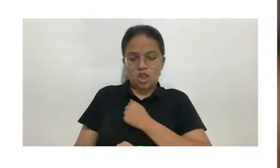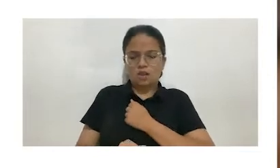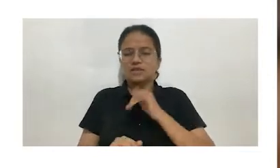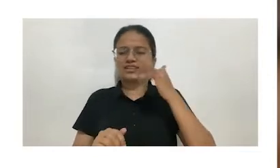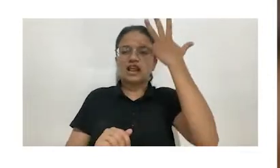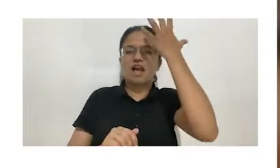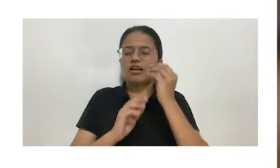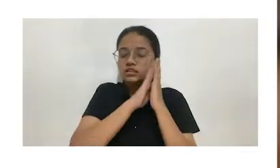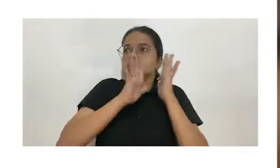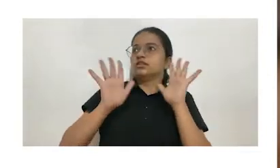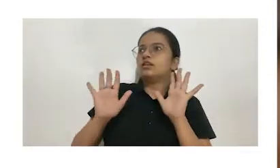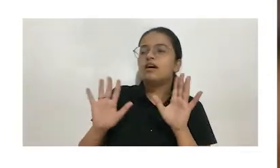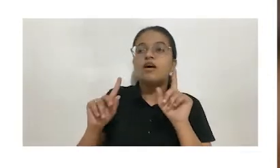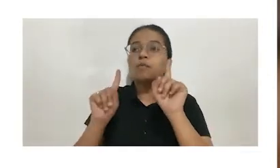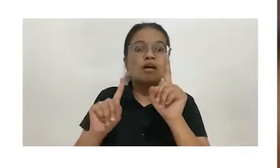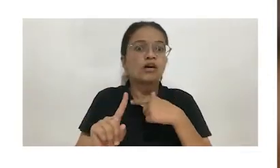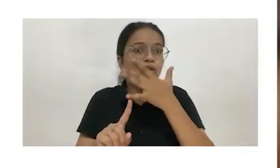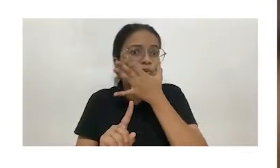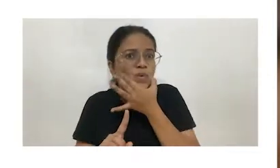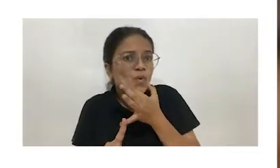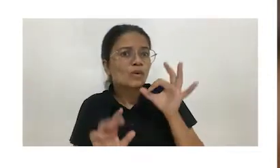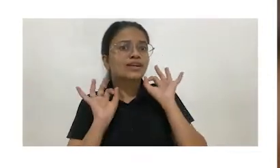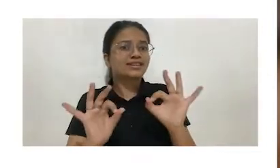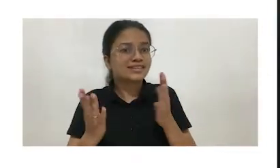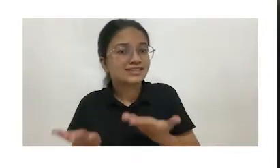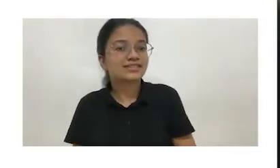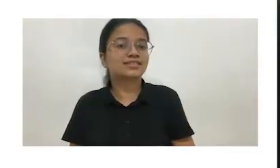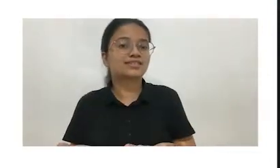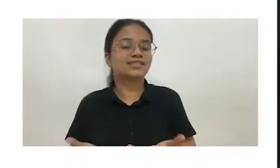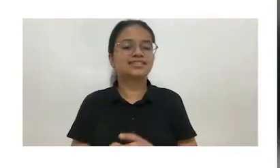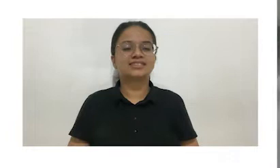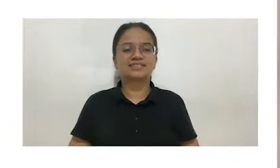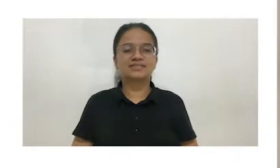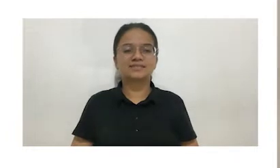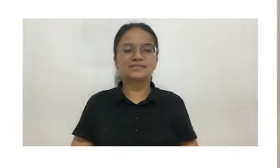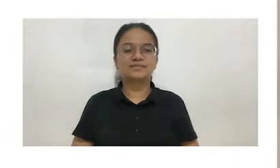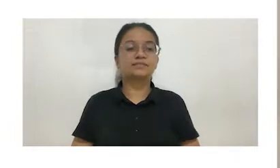an archivist's nightmare, but it's a curator's absolute delight.